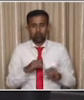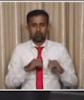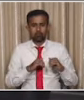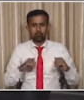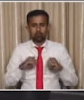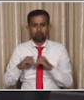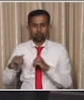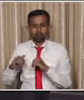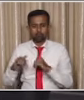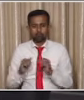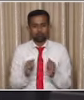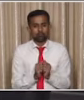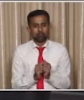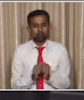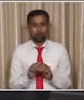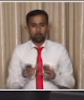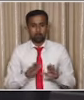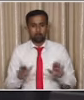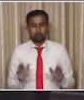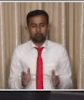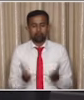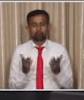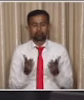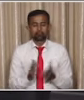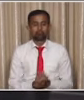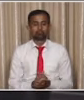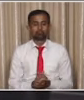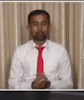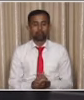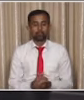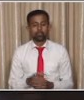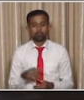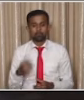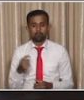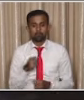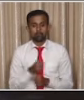to separate state. So I want to just clarify that for the record. Thank you.